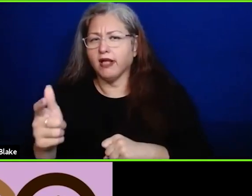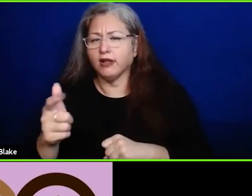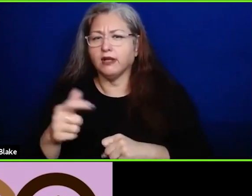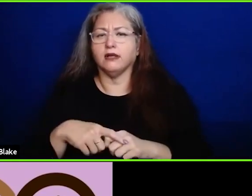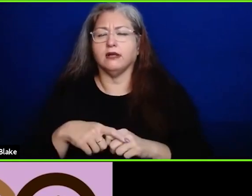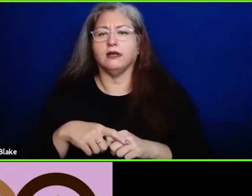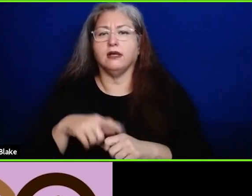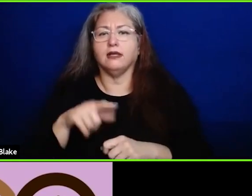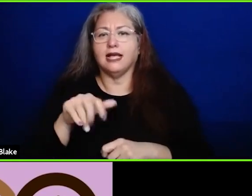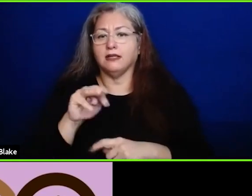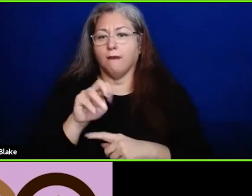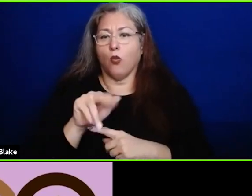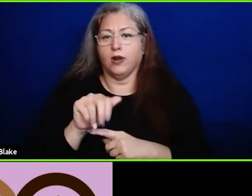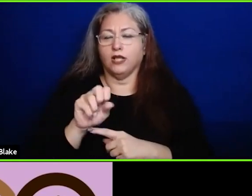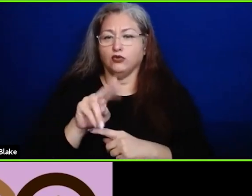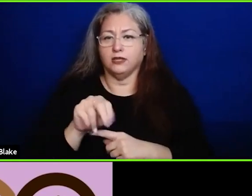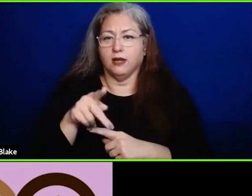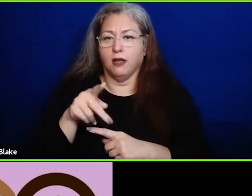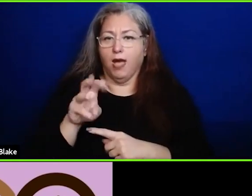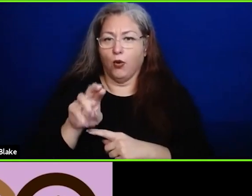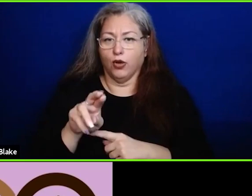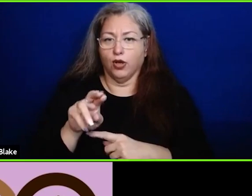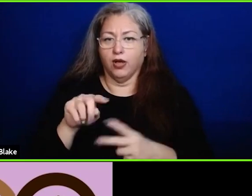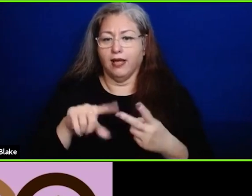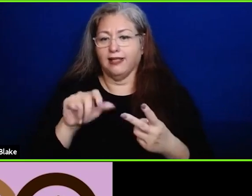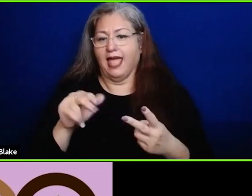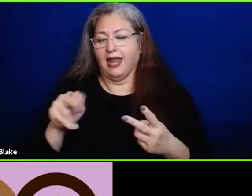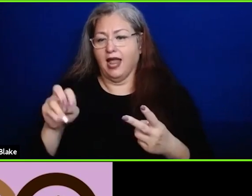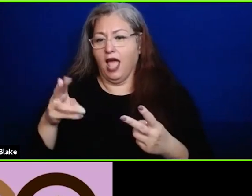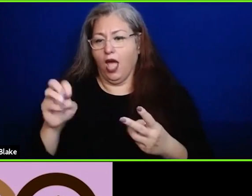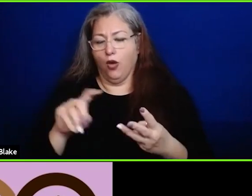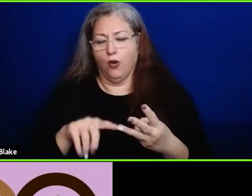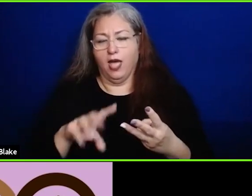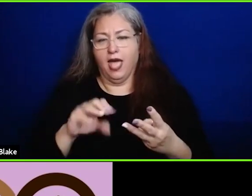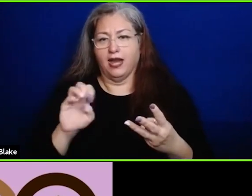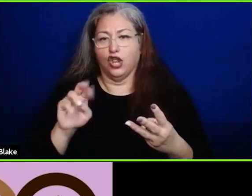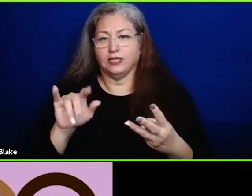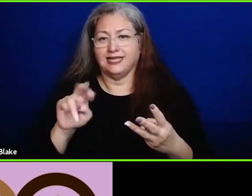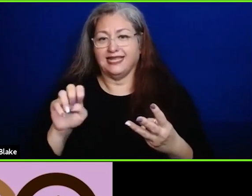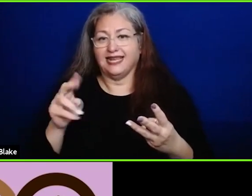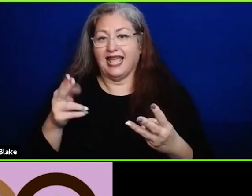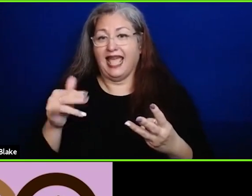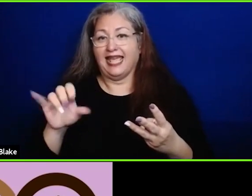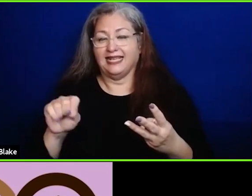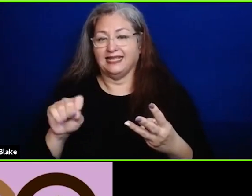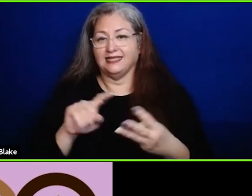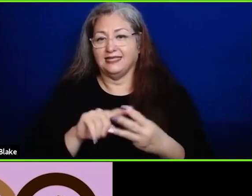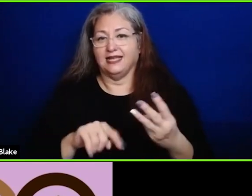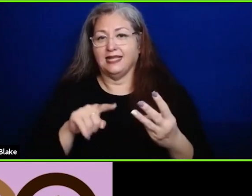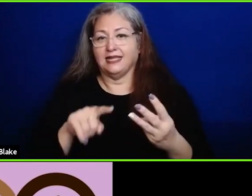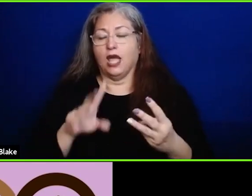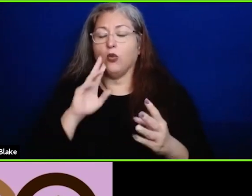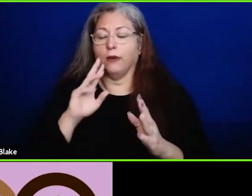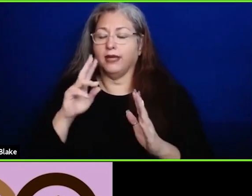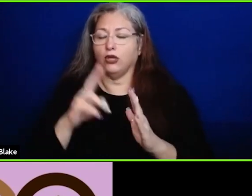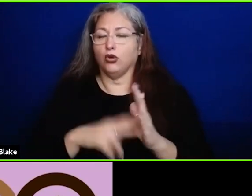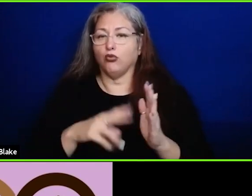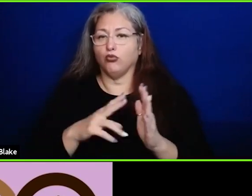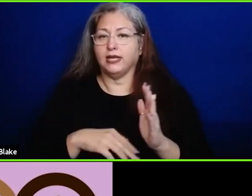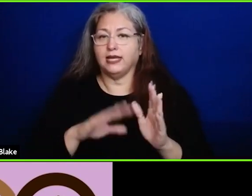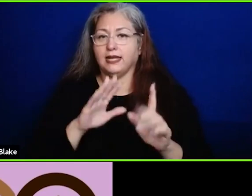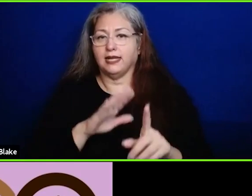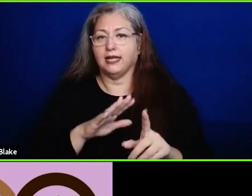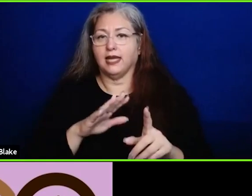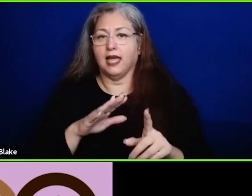That's Mona Susan Power, Leanne Howe, and Ernestine Hayes will be reading